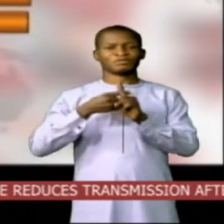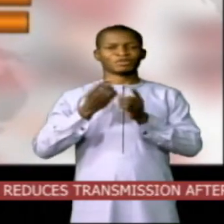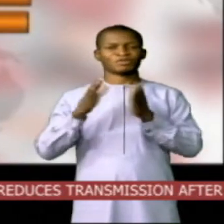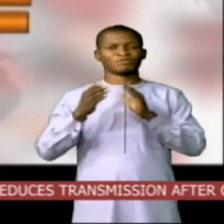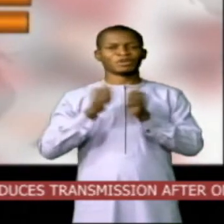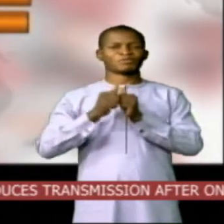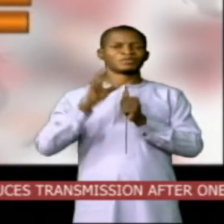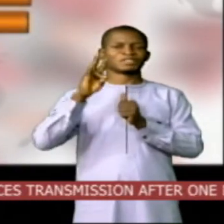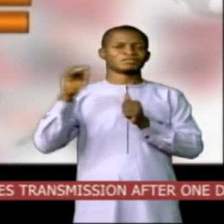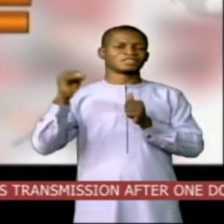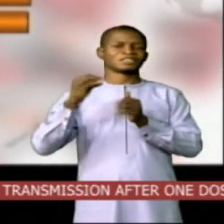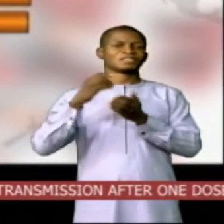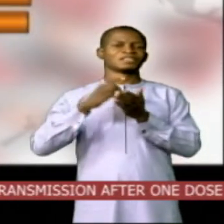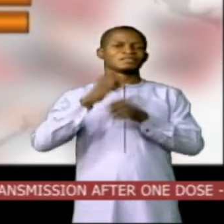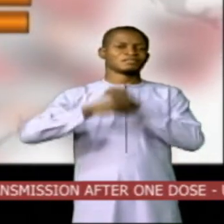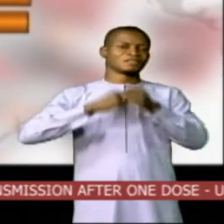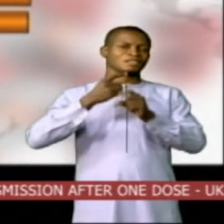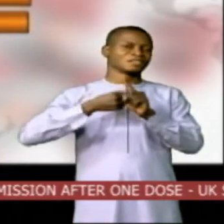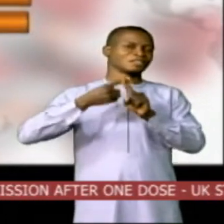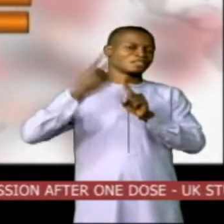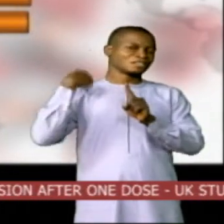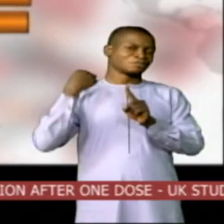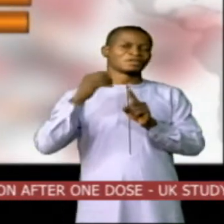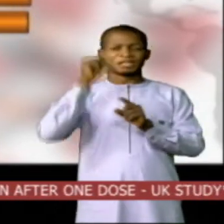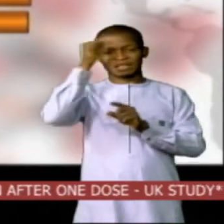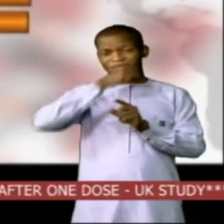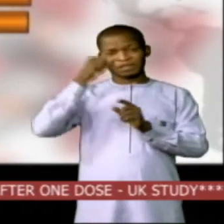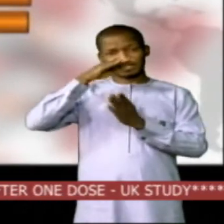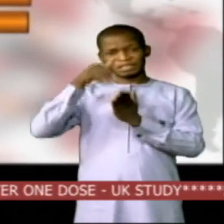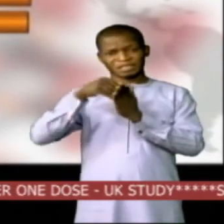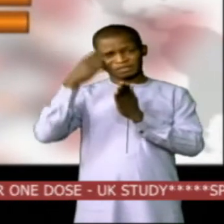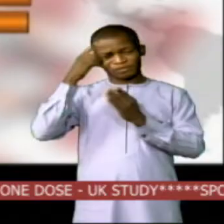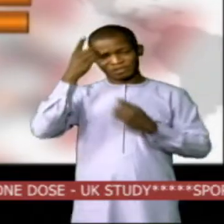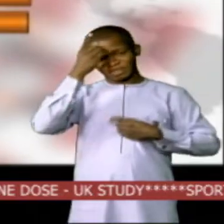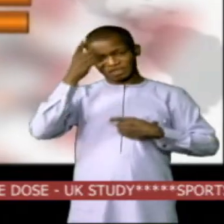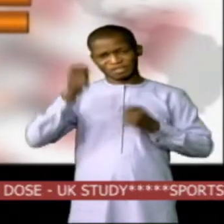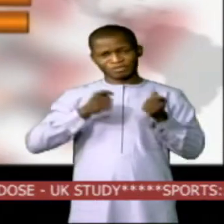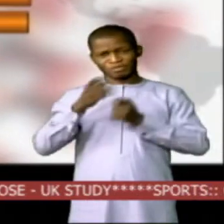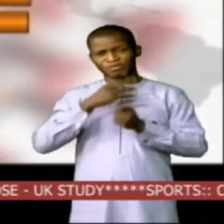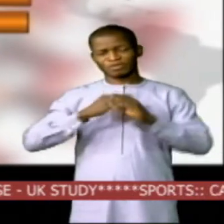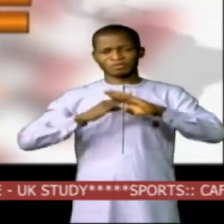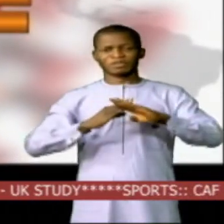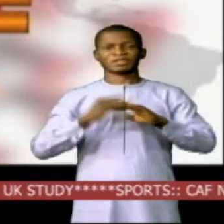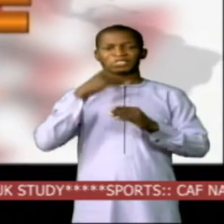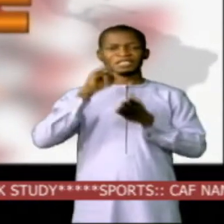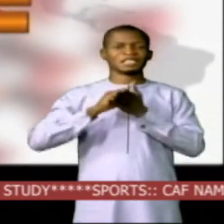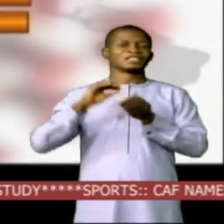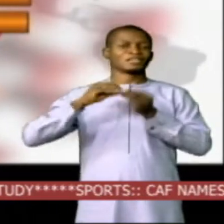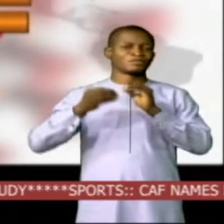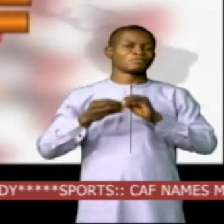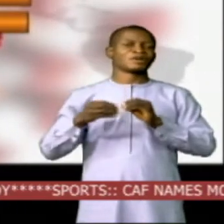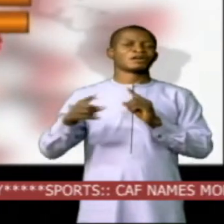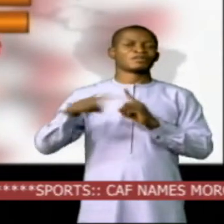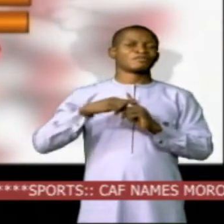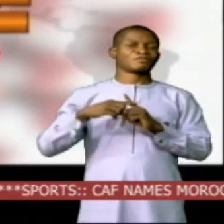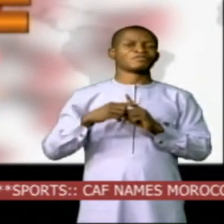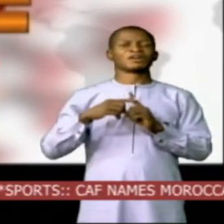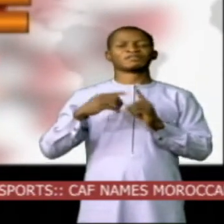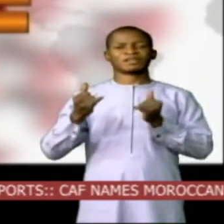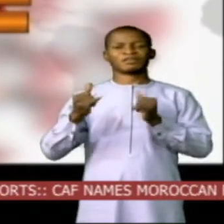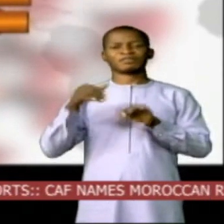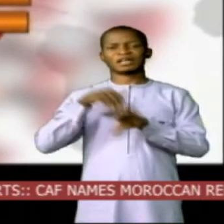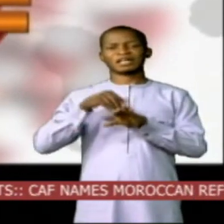last month. The African Centers for Disease Control and Prevention says the number of confirmed cases now stands